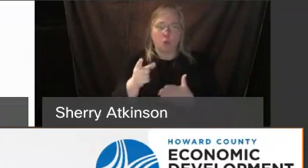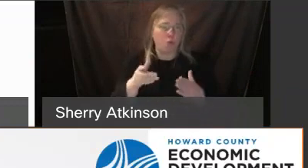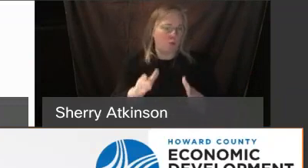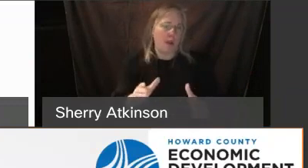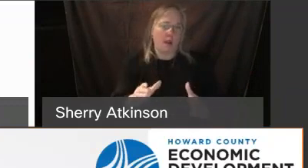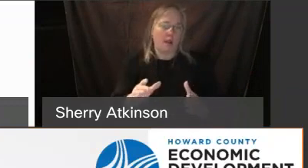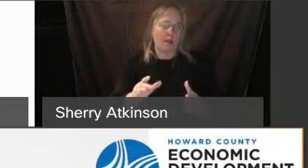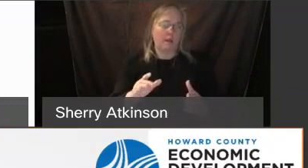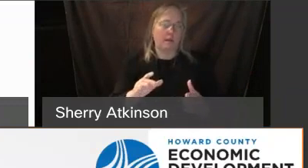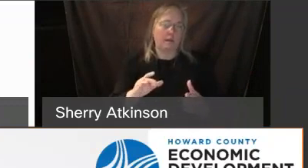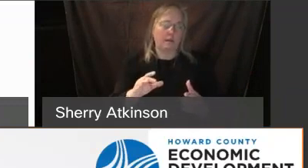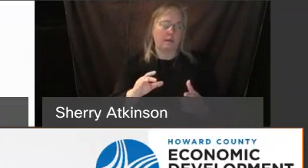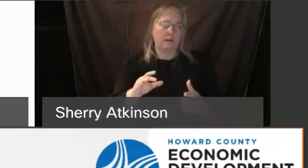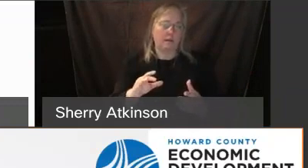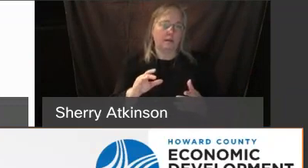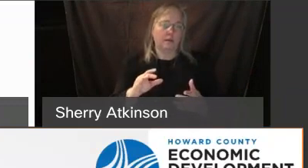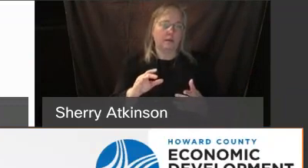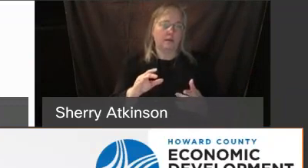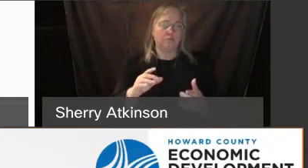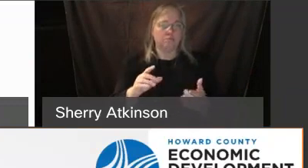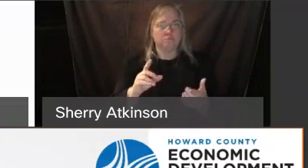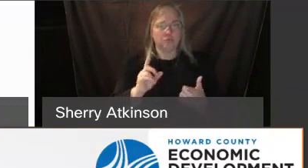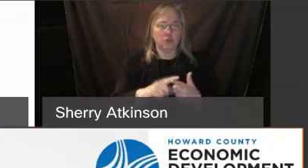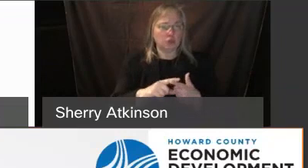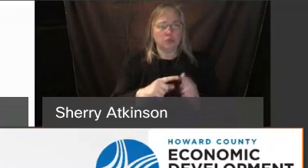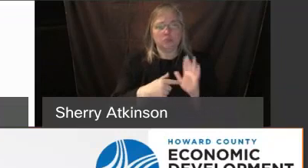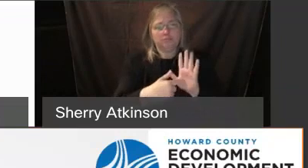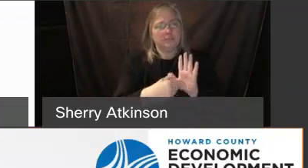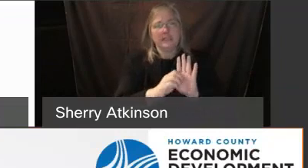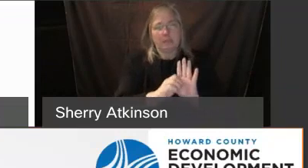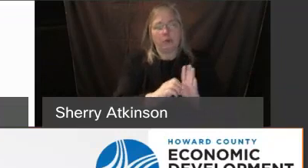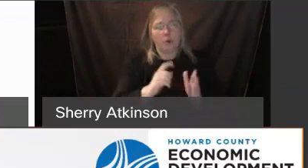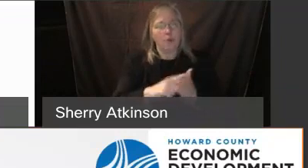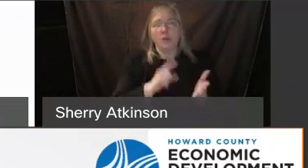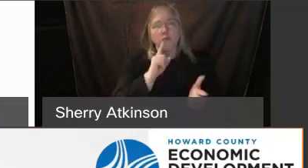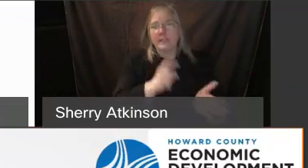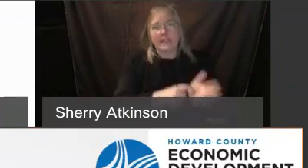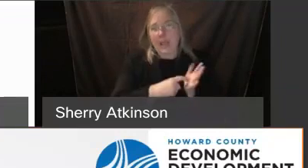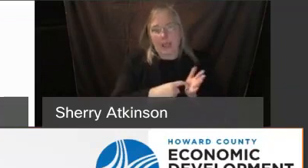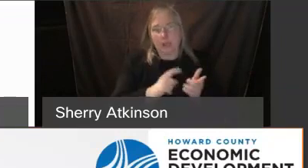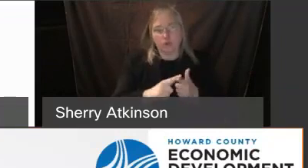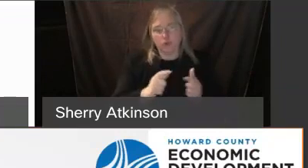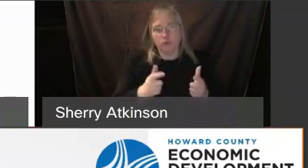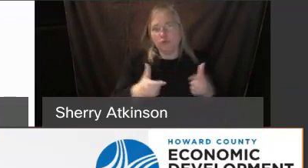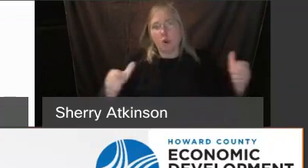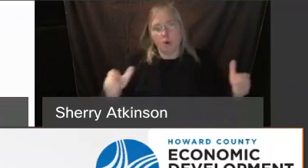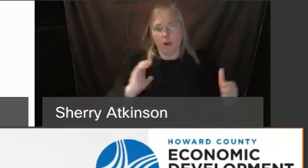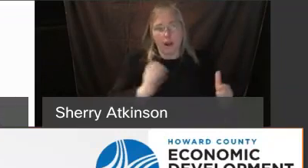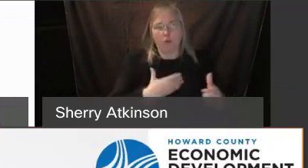into more tangible terms, what does it really take to grow our